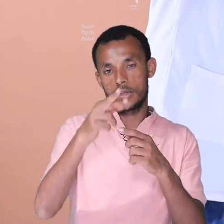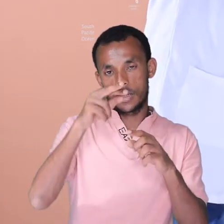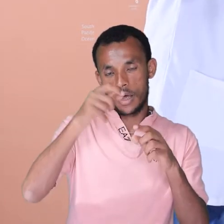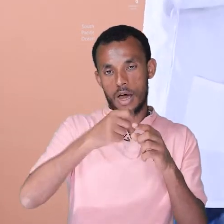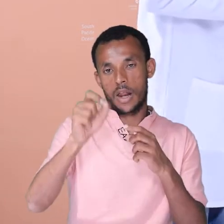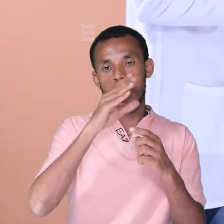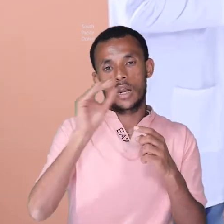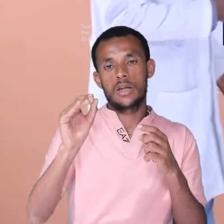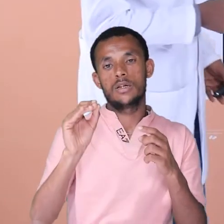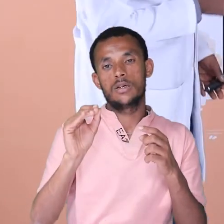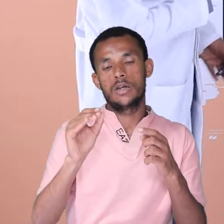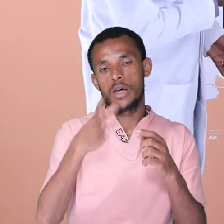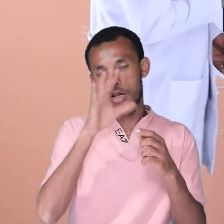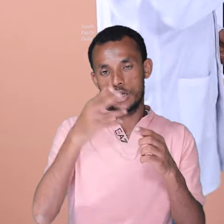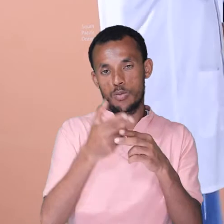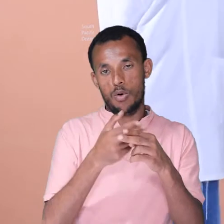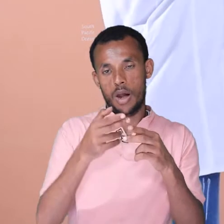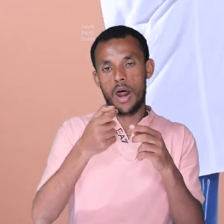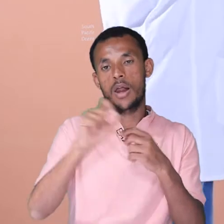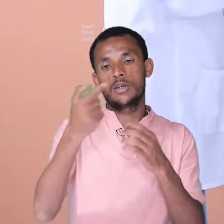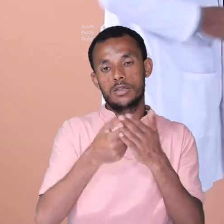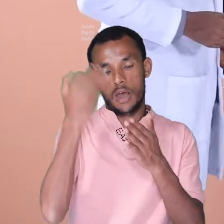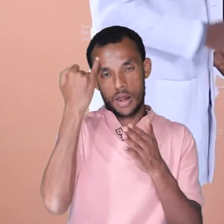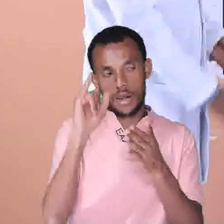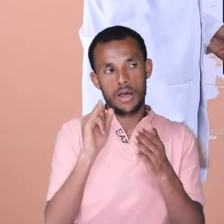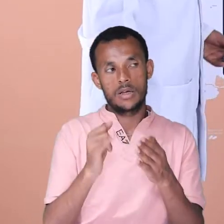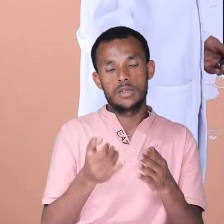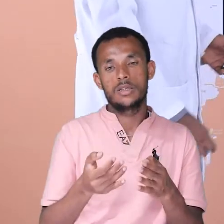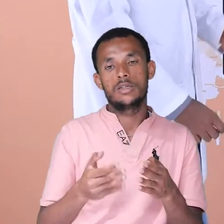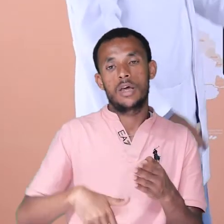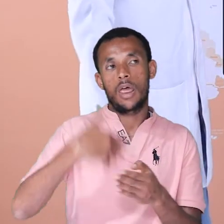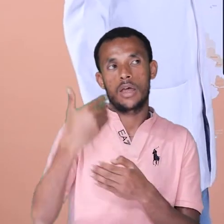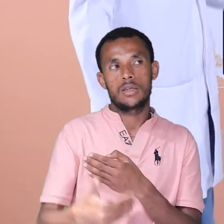the smaller arc. This is the idea. The next theorem,